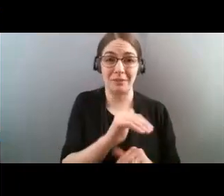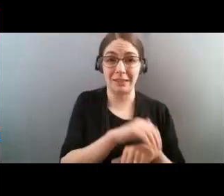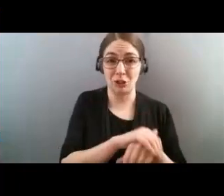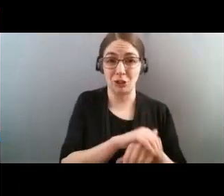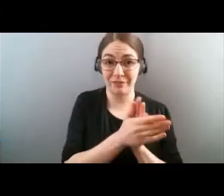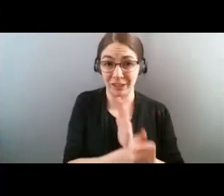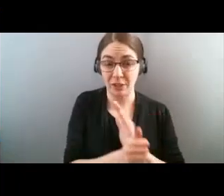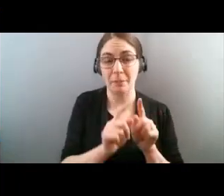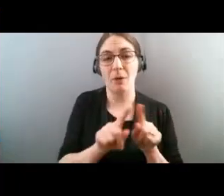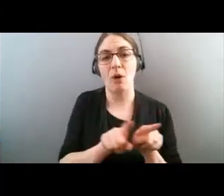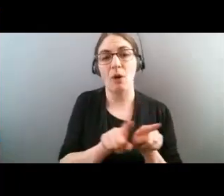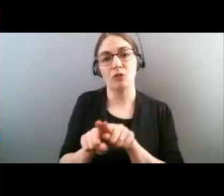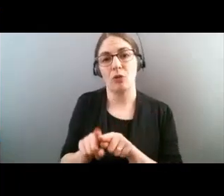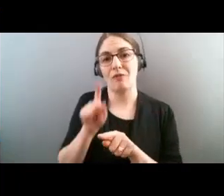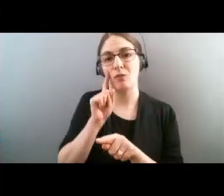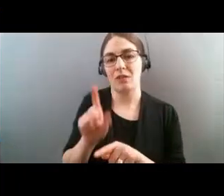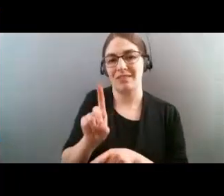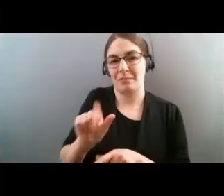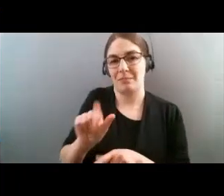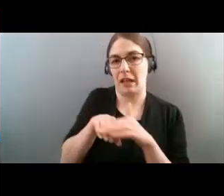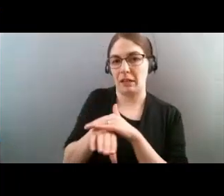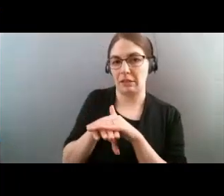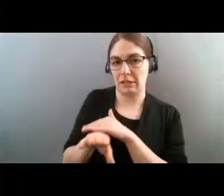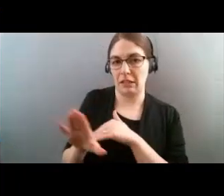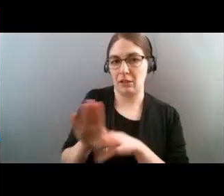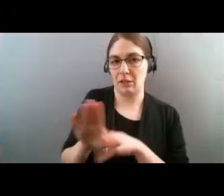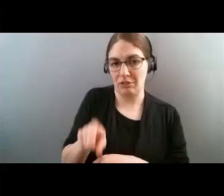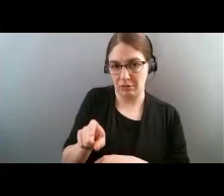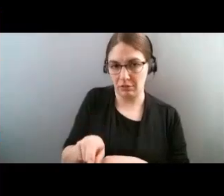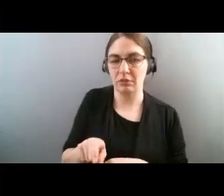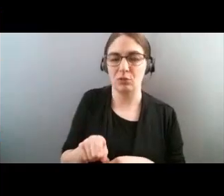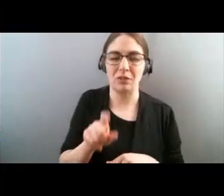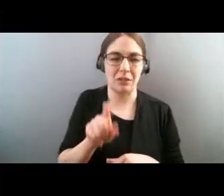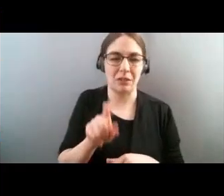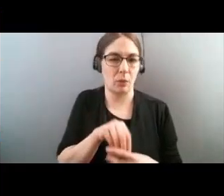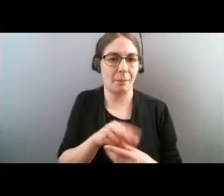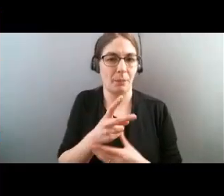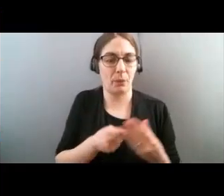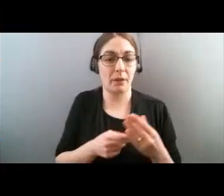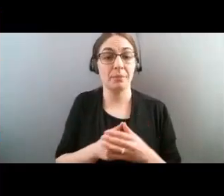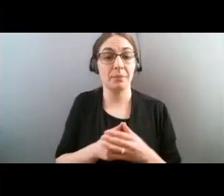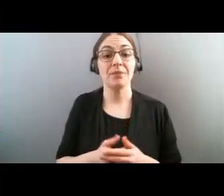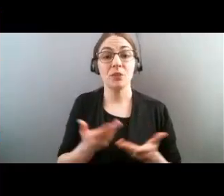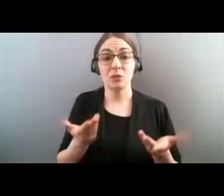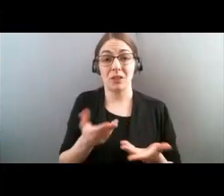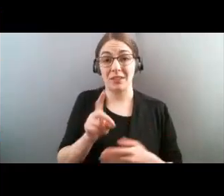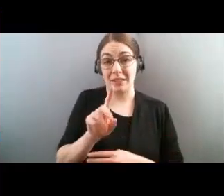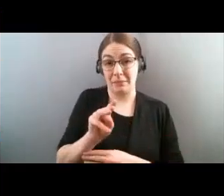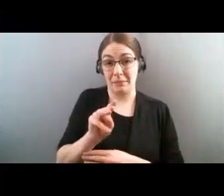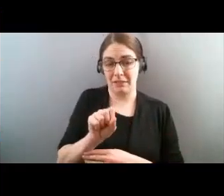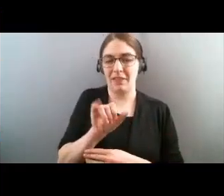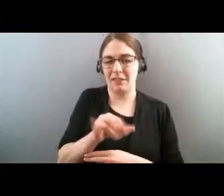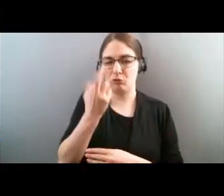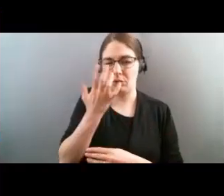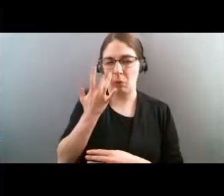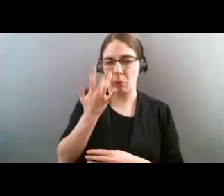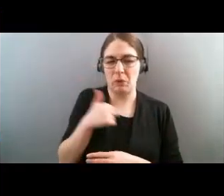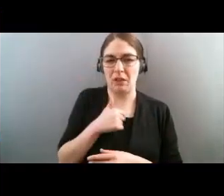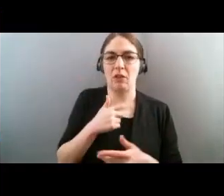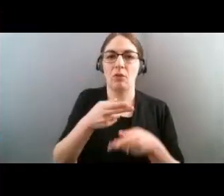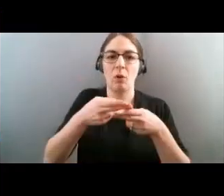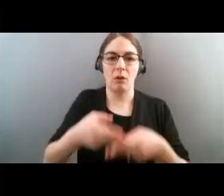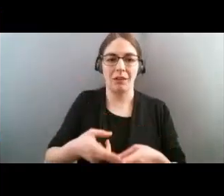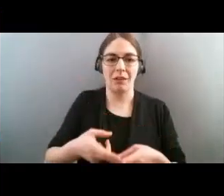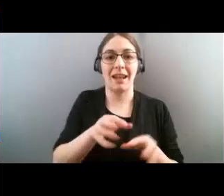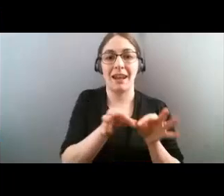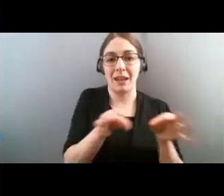the disability access needs. So that's why at DMAS, we call it a language and disability access plan. But pretty much